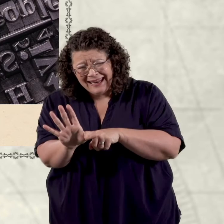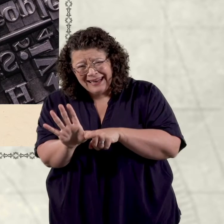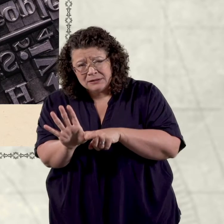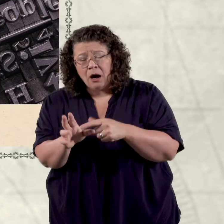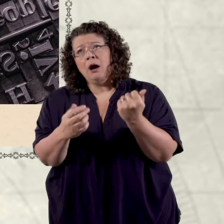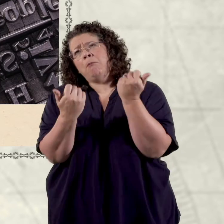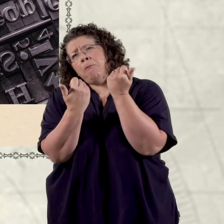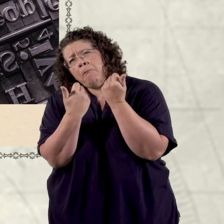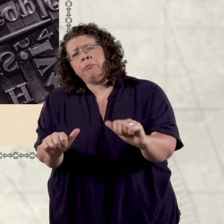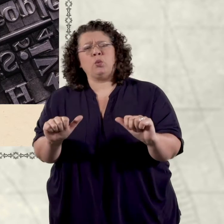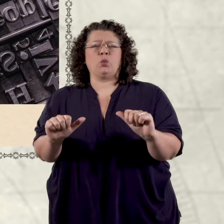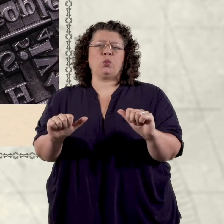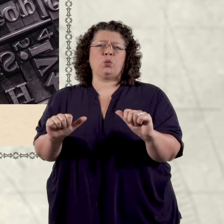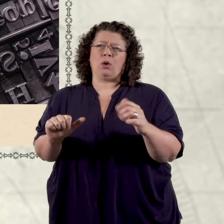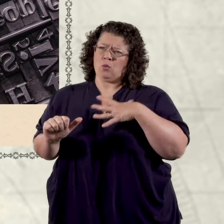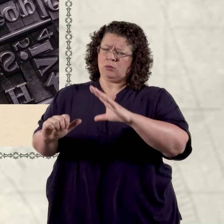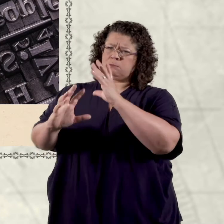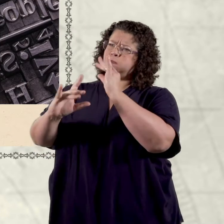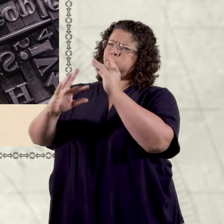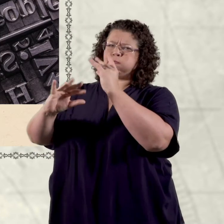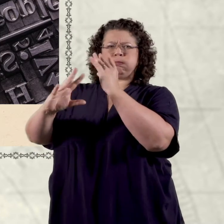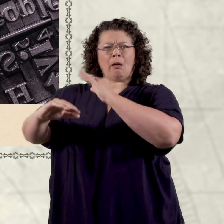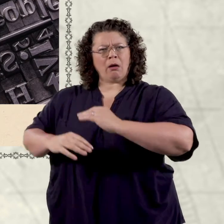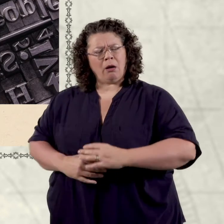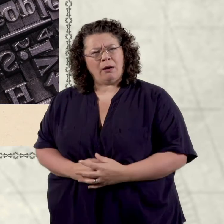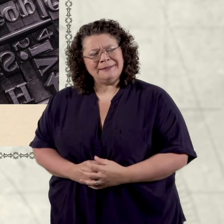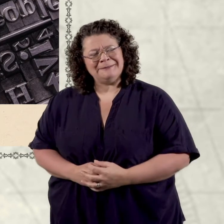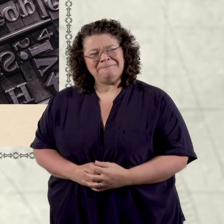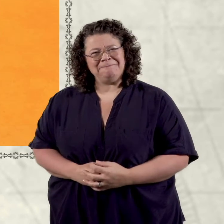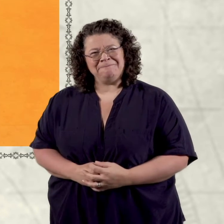there. A fanfare, please.